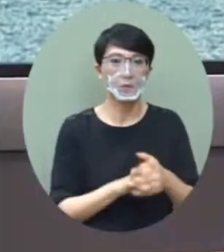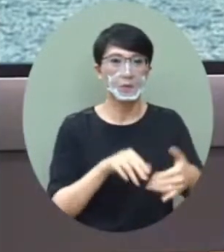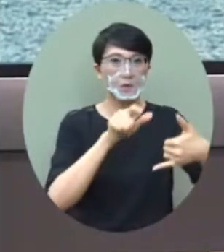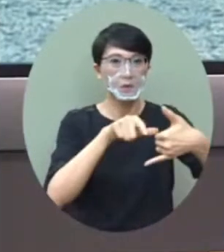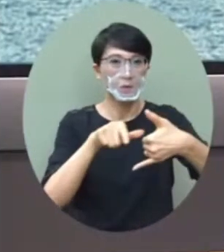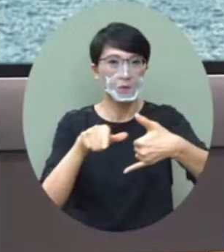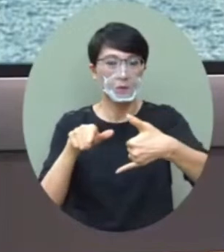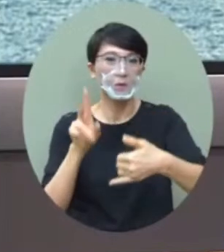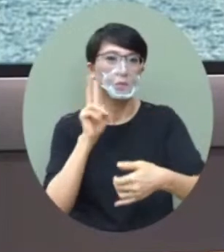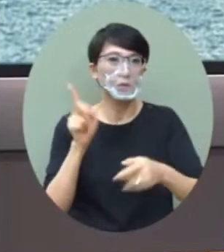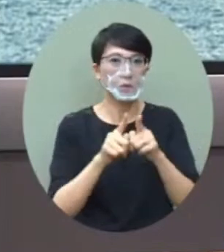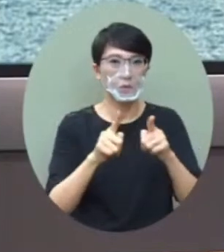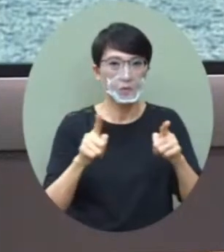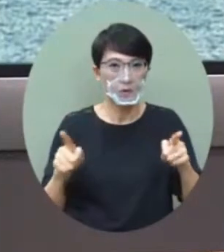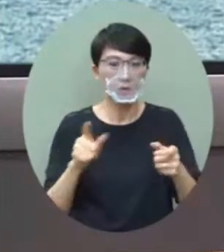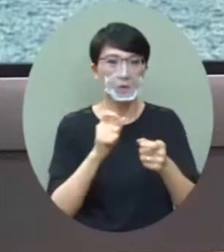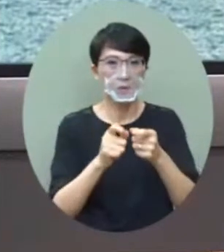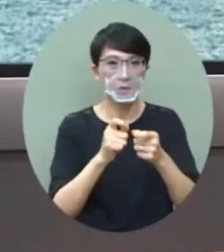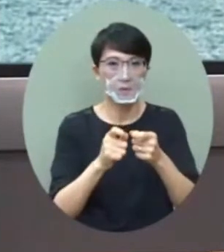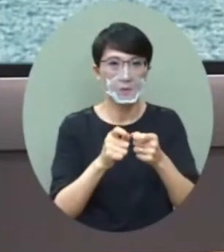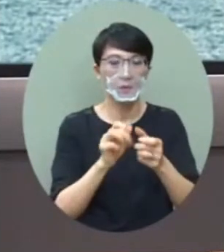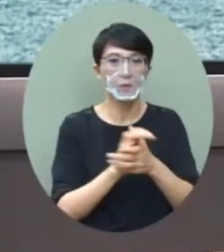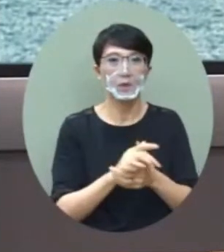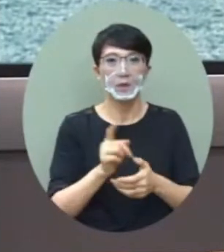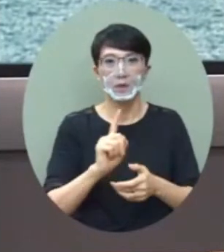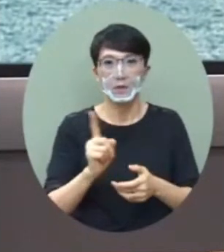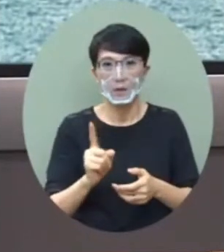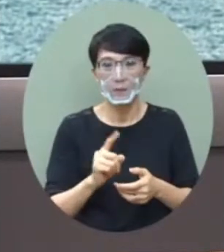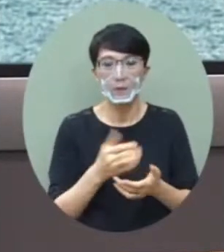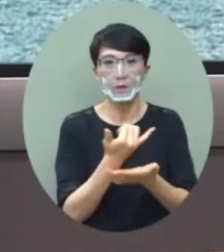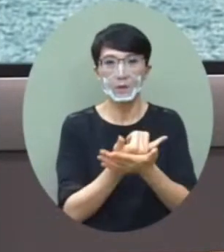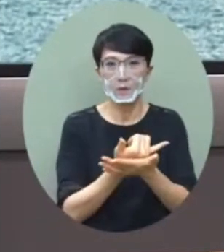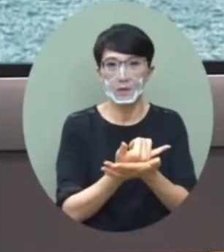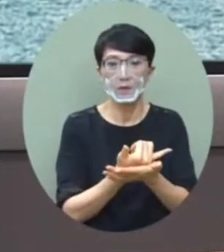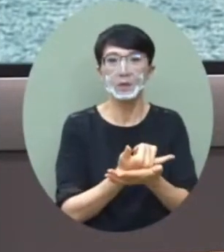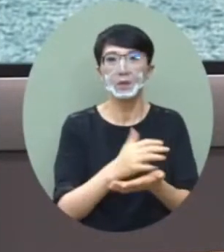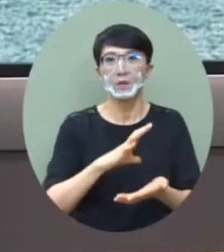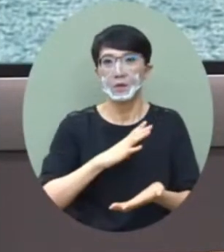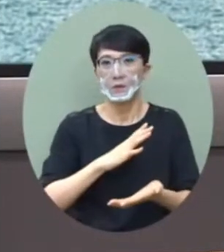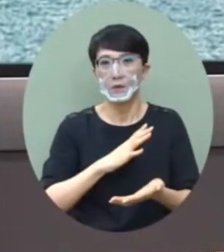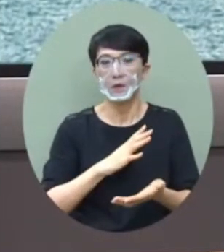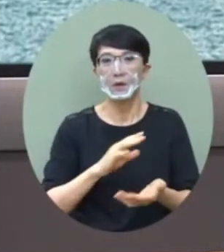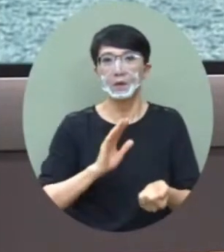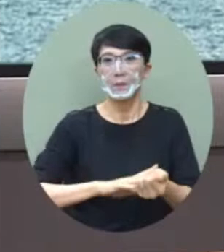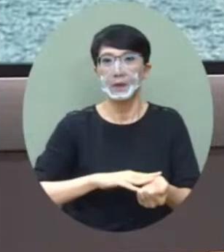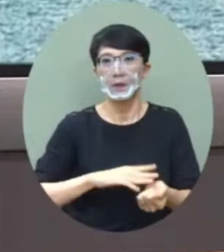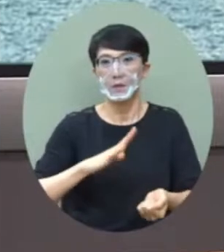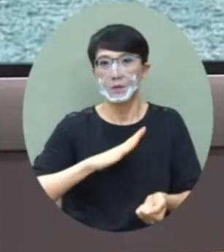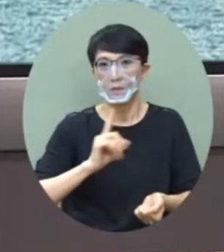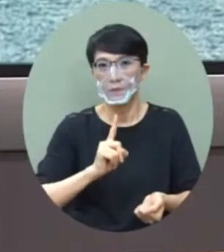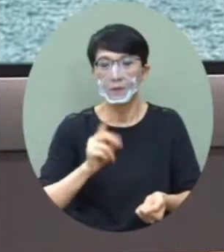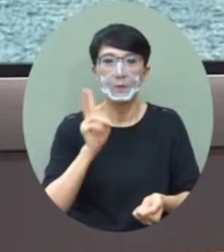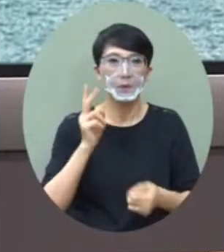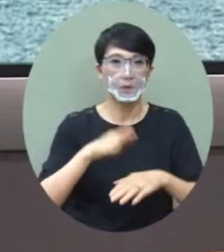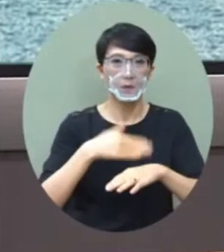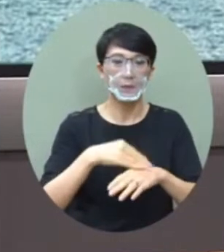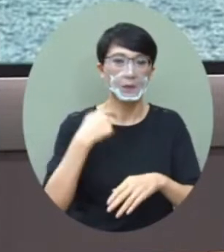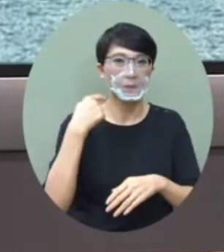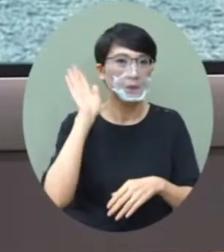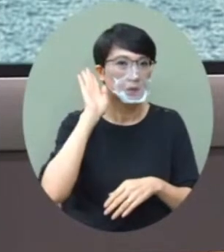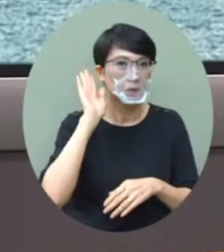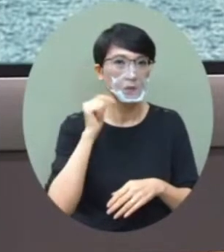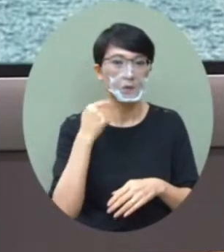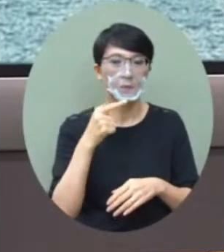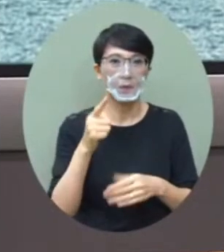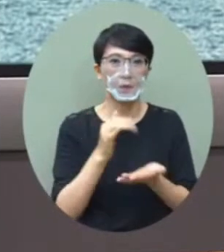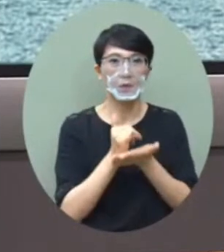possible. Now, if the HA can elaborate on a particular case, it would do